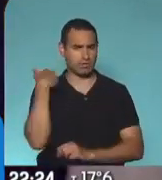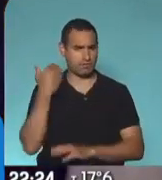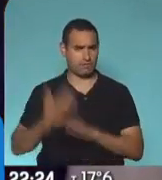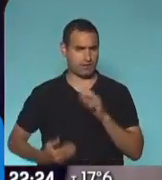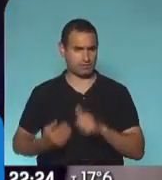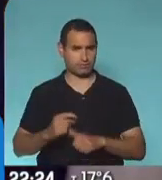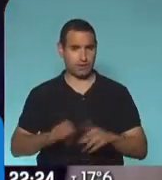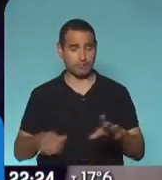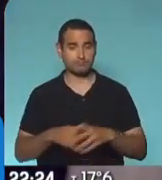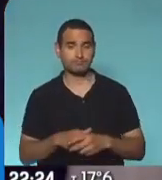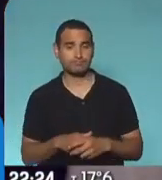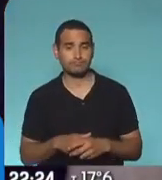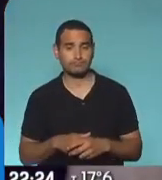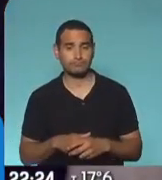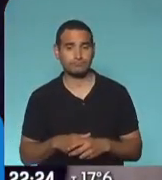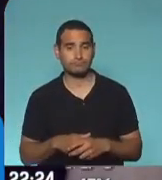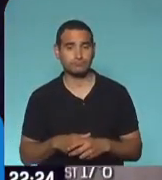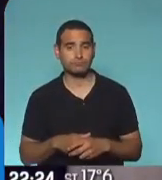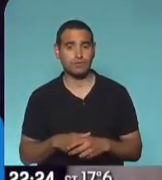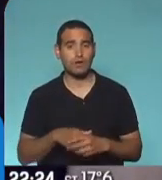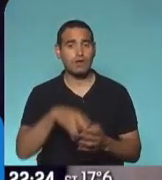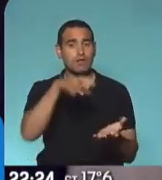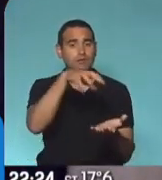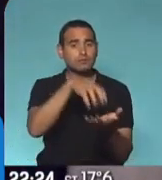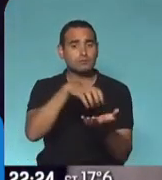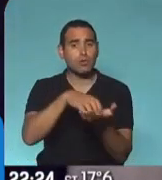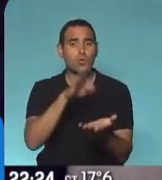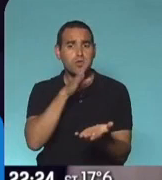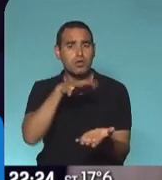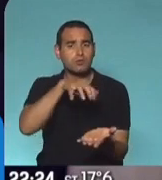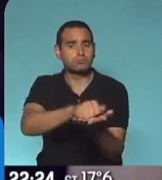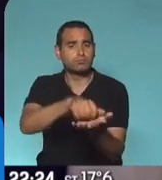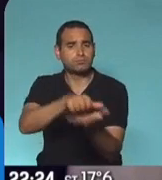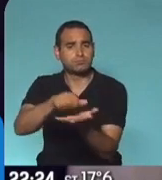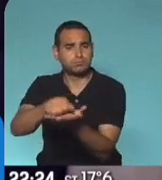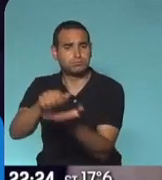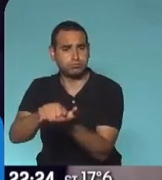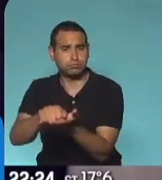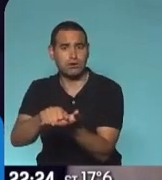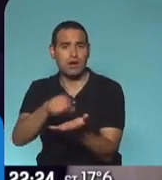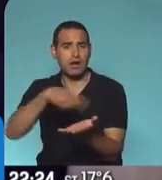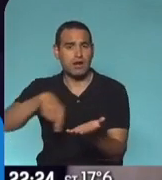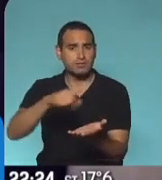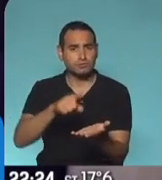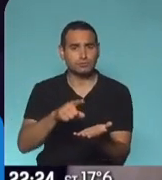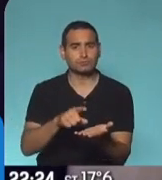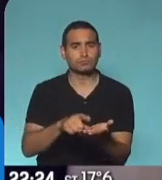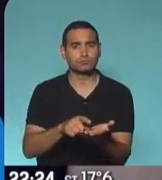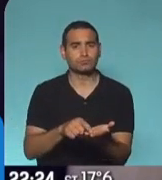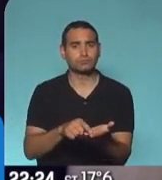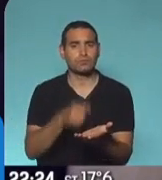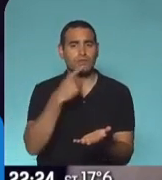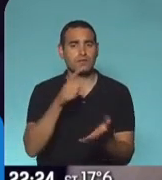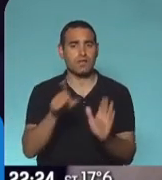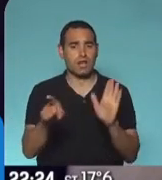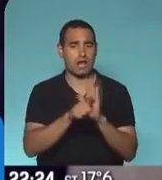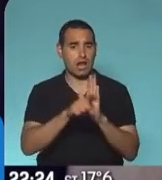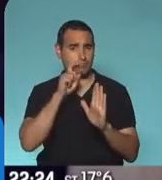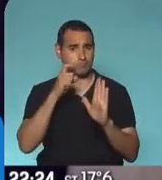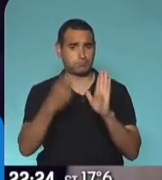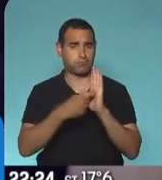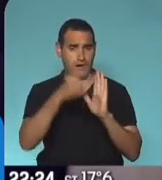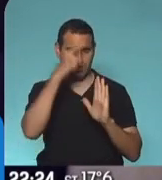histórico. The establishment of Israeli civilian settlements in the West Bank is not, per se, inconsistent